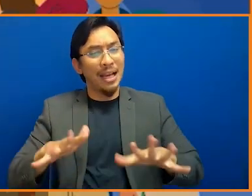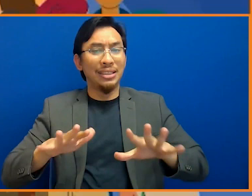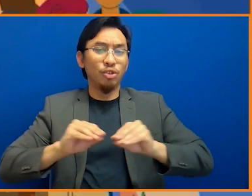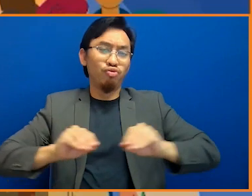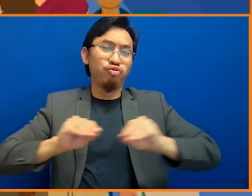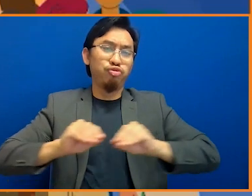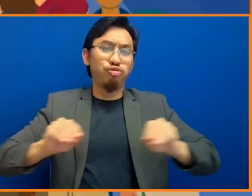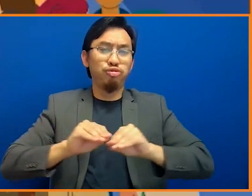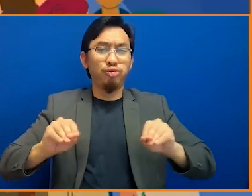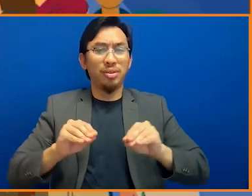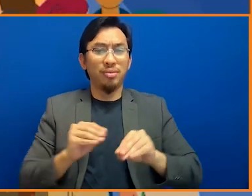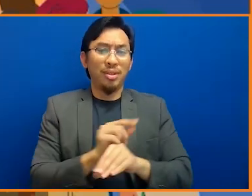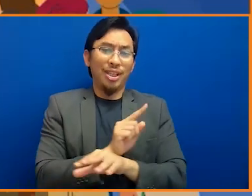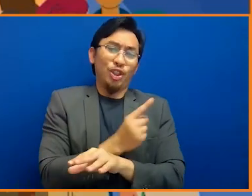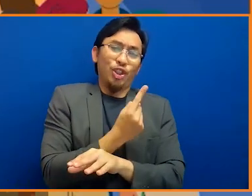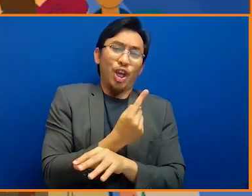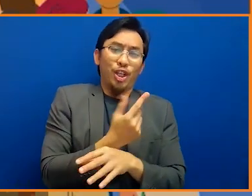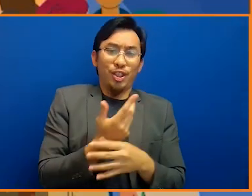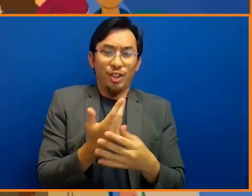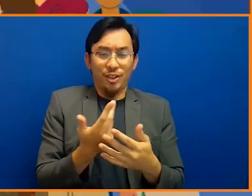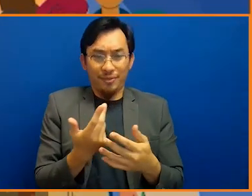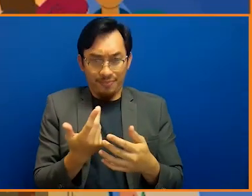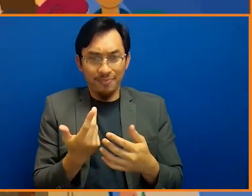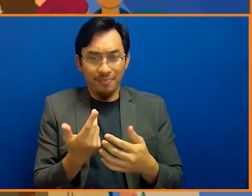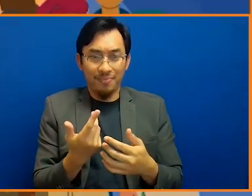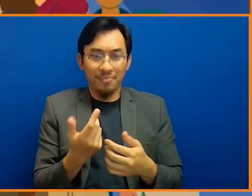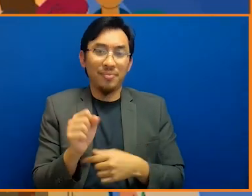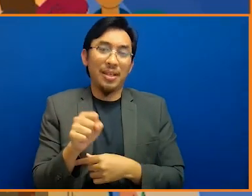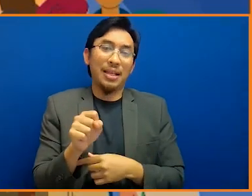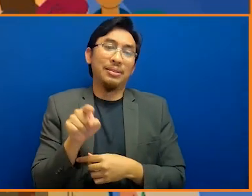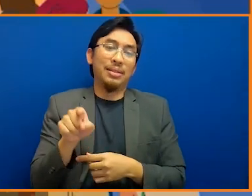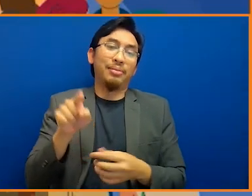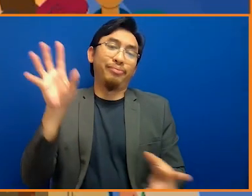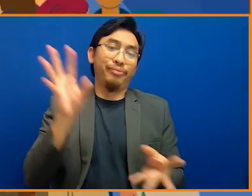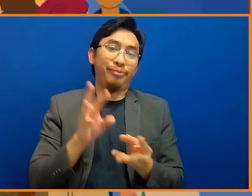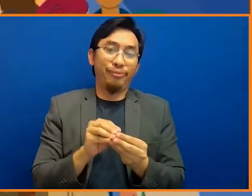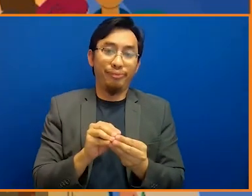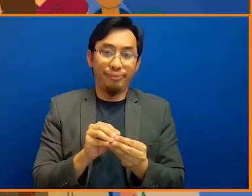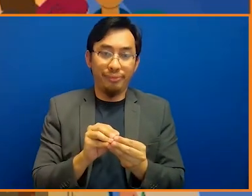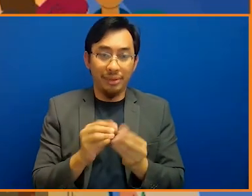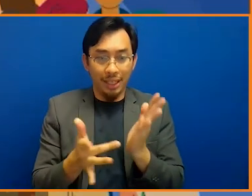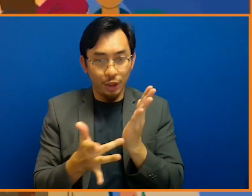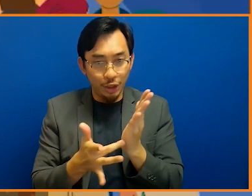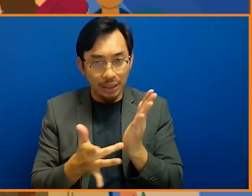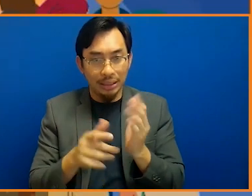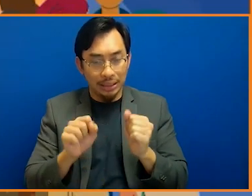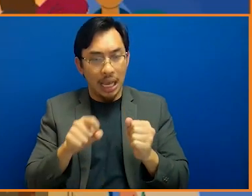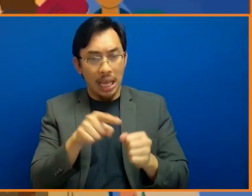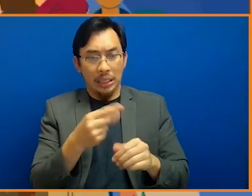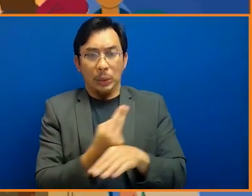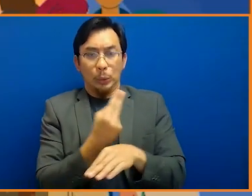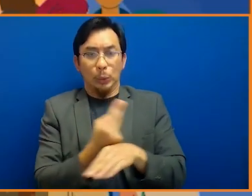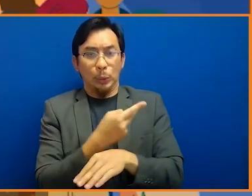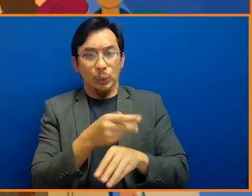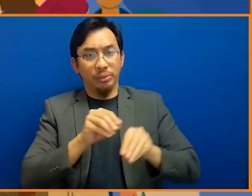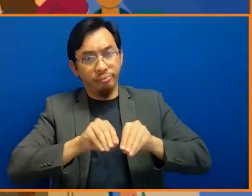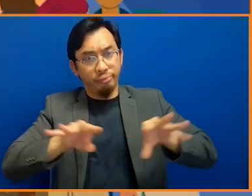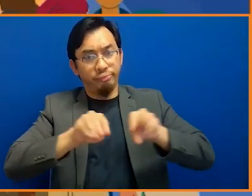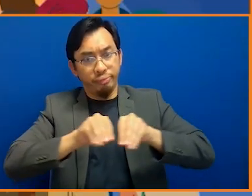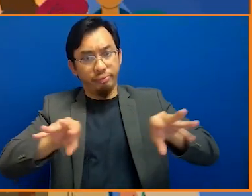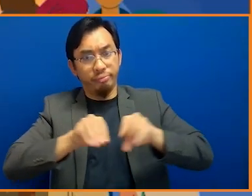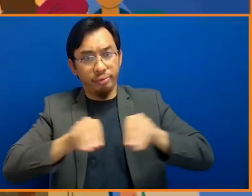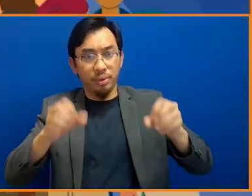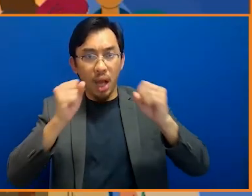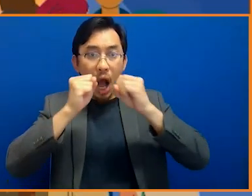that has already been taught since the beginning. And for the third question, our conclusions are that electronic media can actually be utilized to